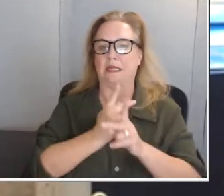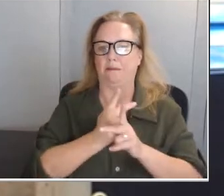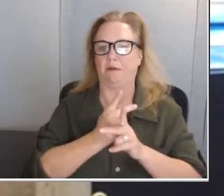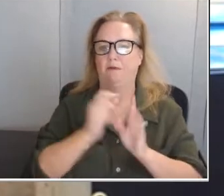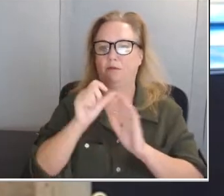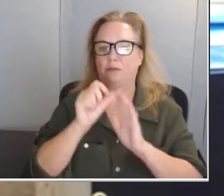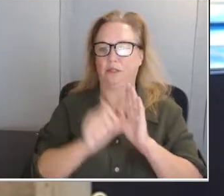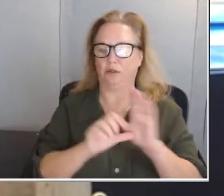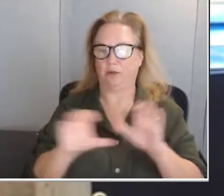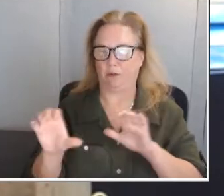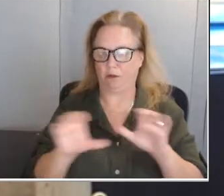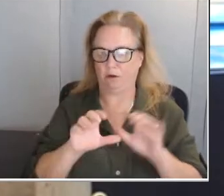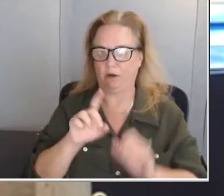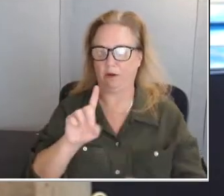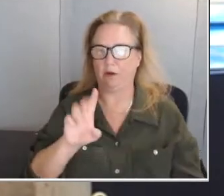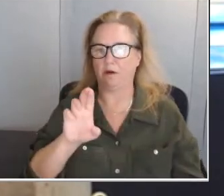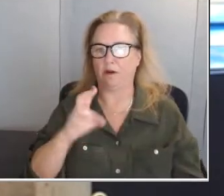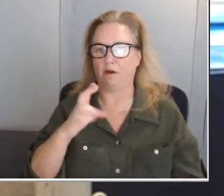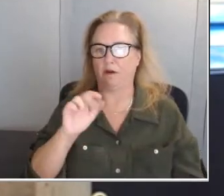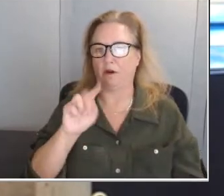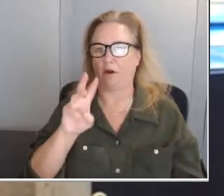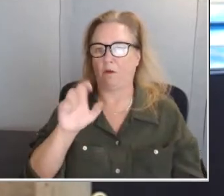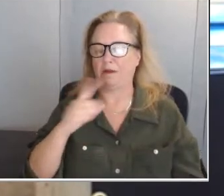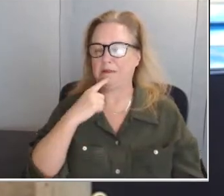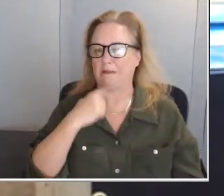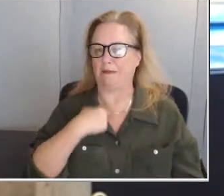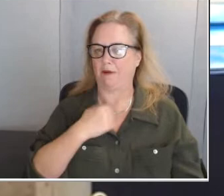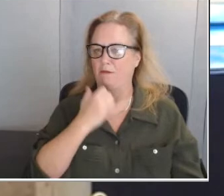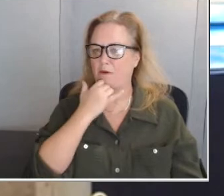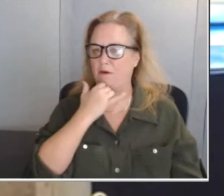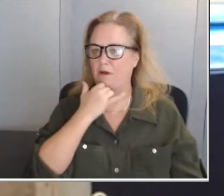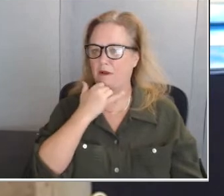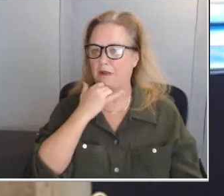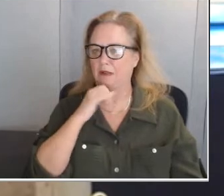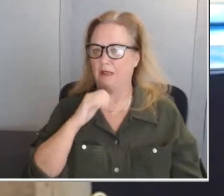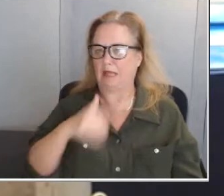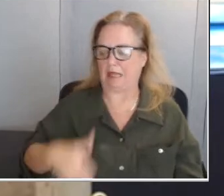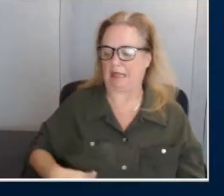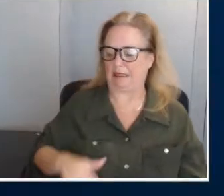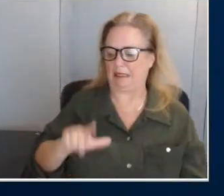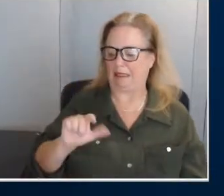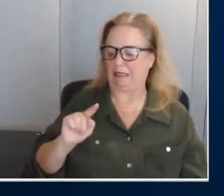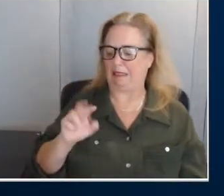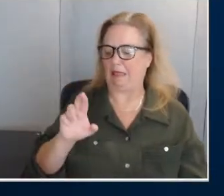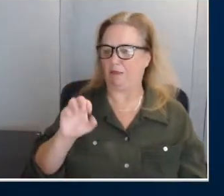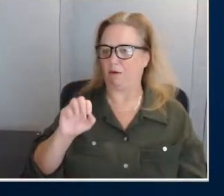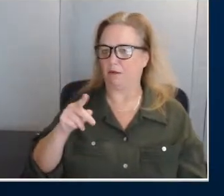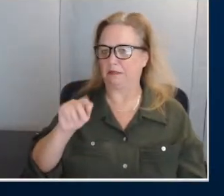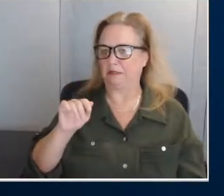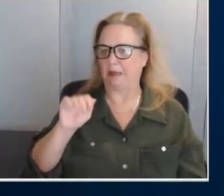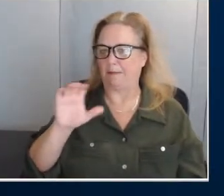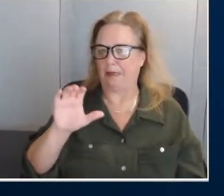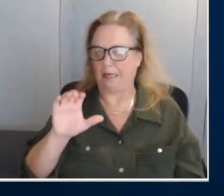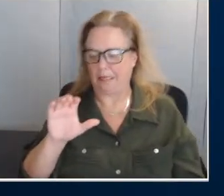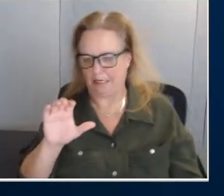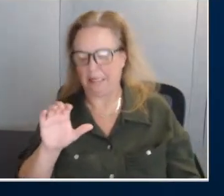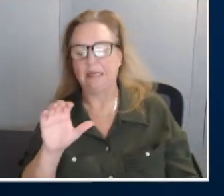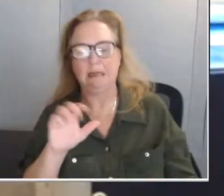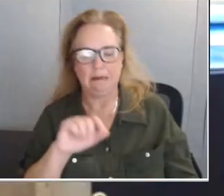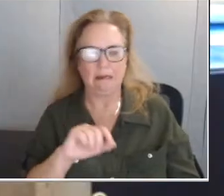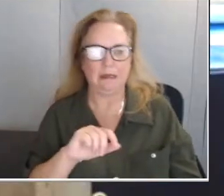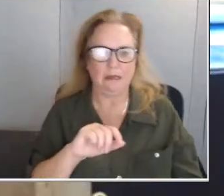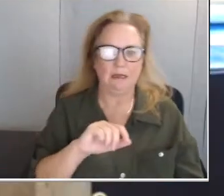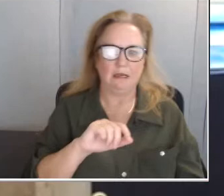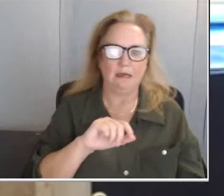doing. And Dr. Hartwell can correct me on that. I believe is it laparoscopic is what it's called. And yeah, and